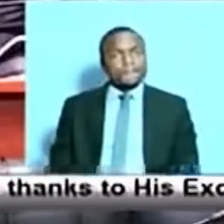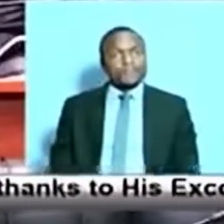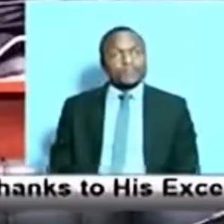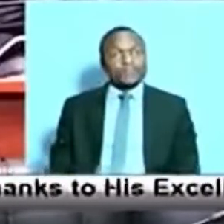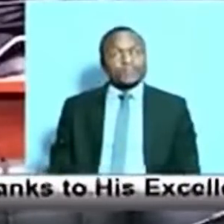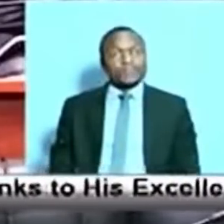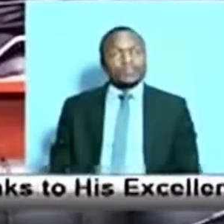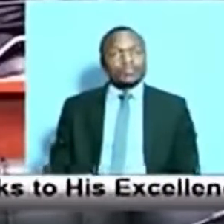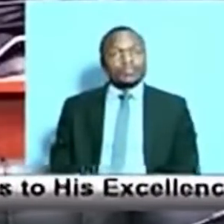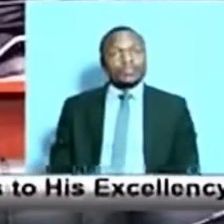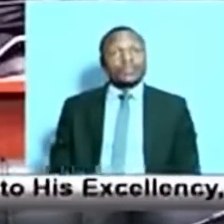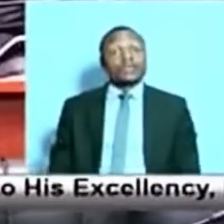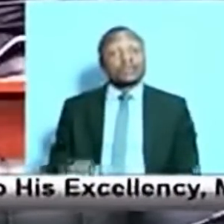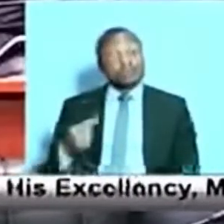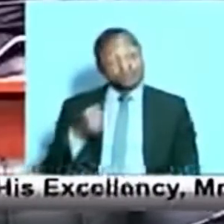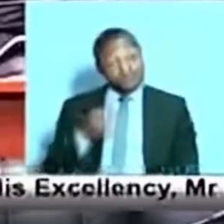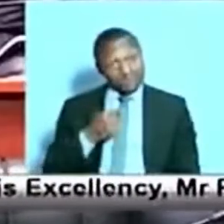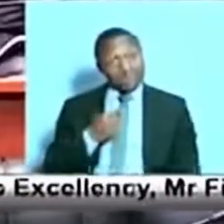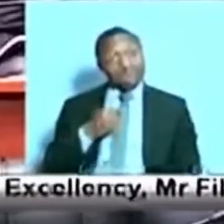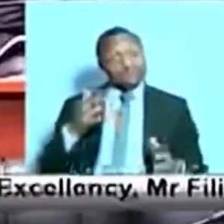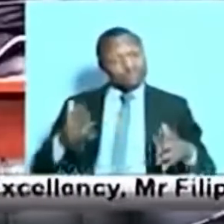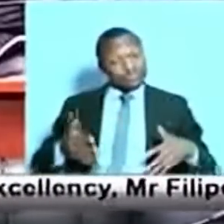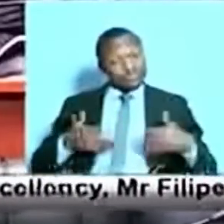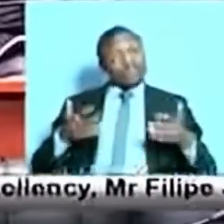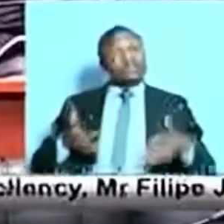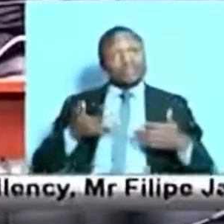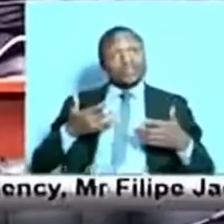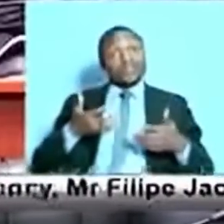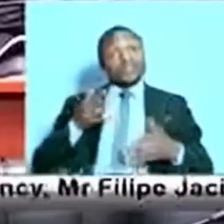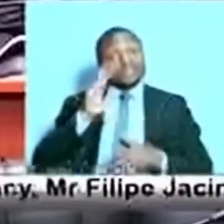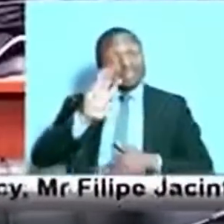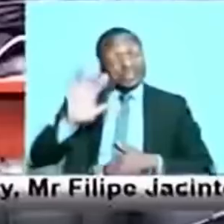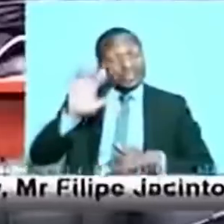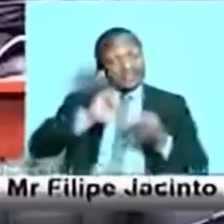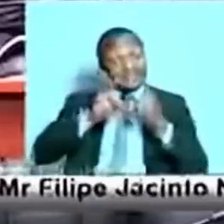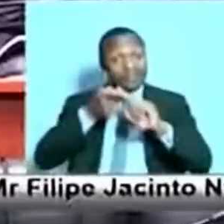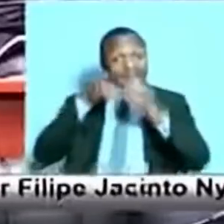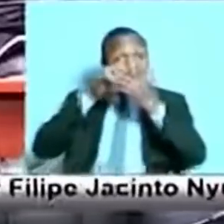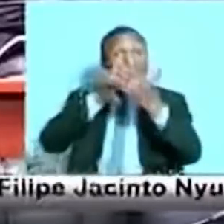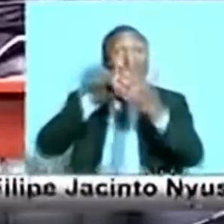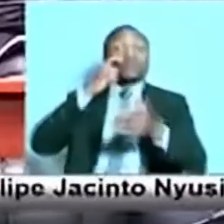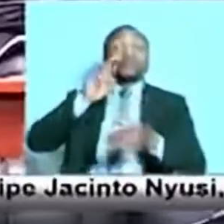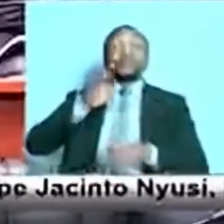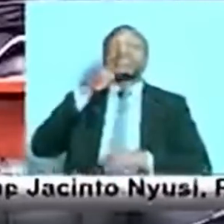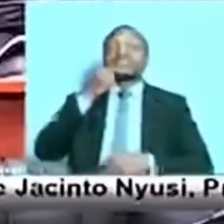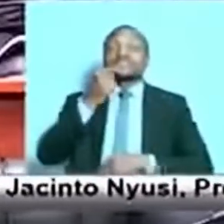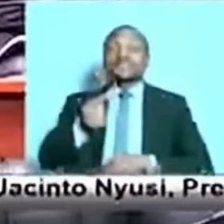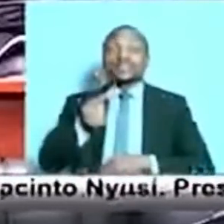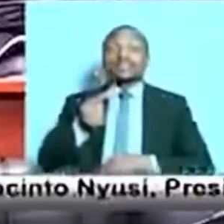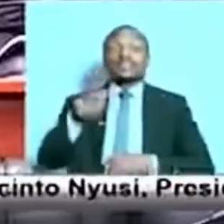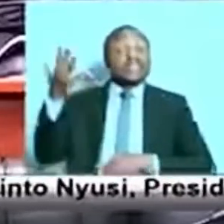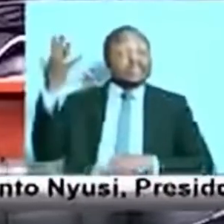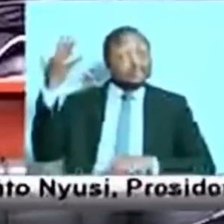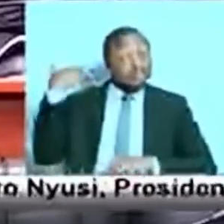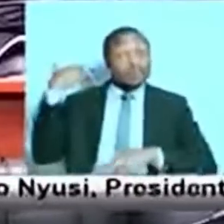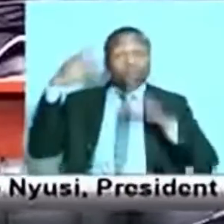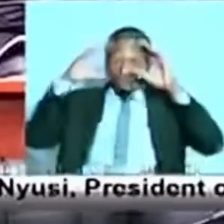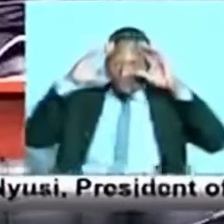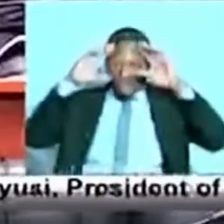elated by my colleague in his point of order, wherein he has stated that even the former